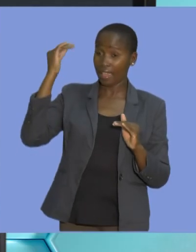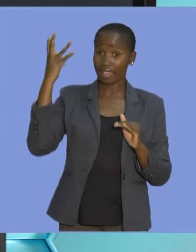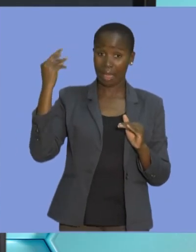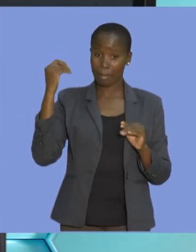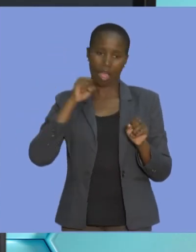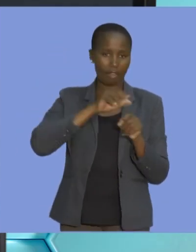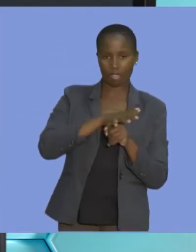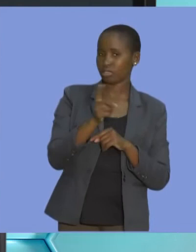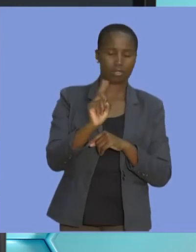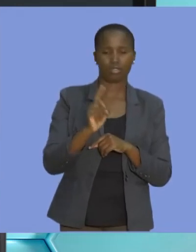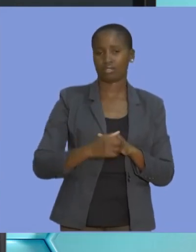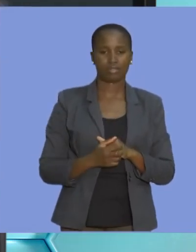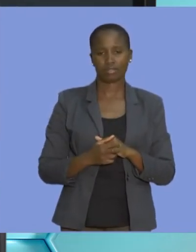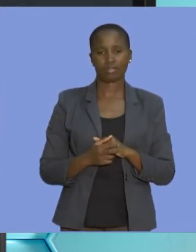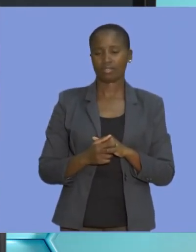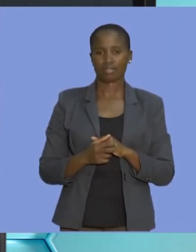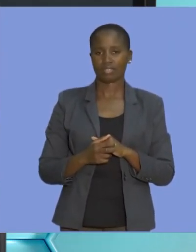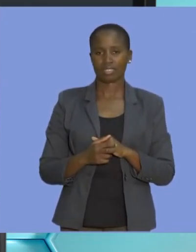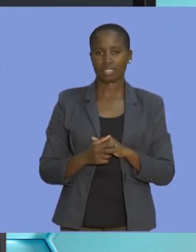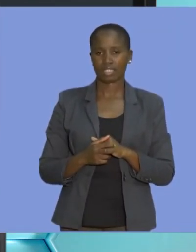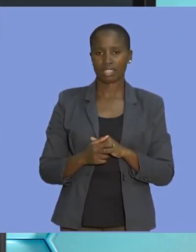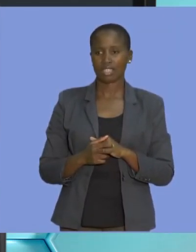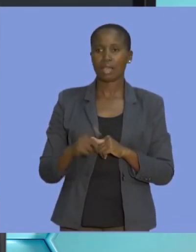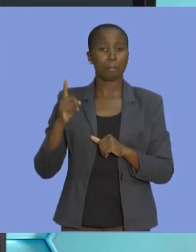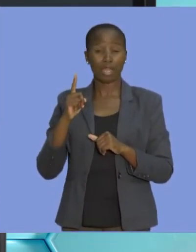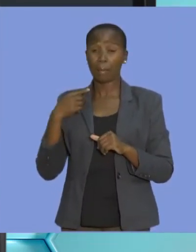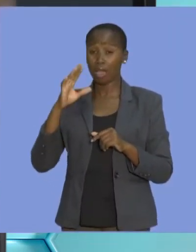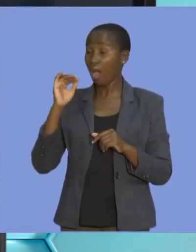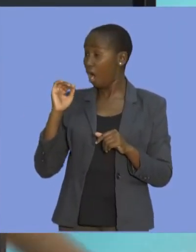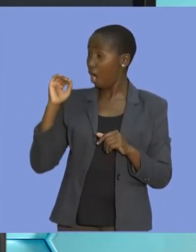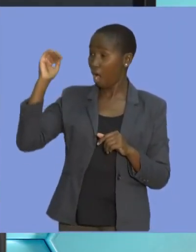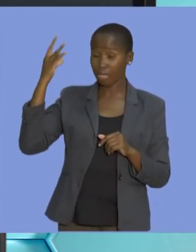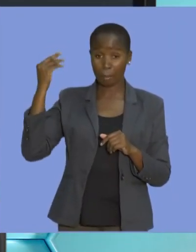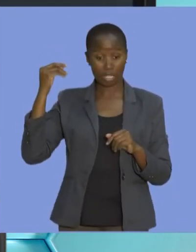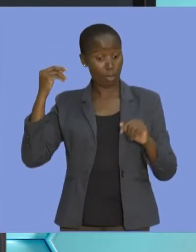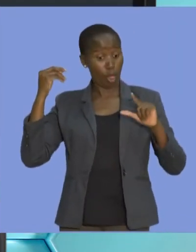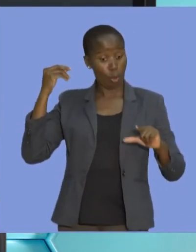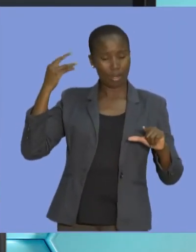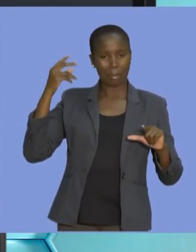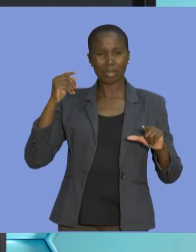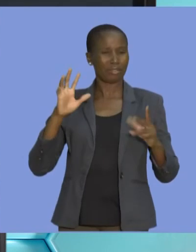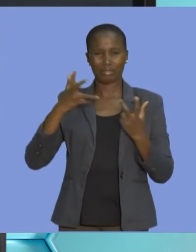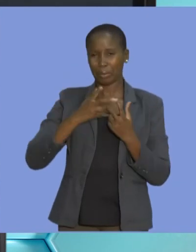So the interquartile range is not affected by the high and the low number.